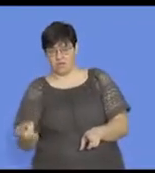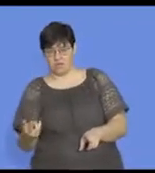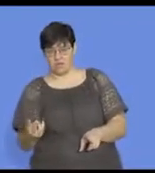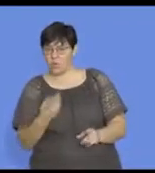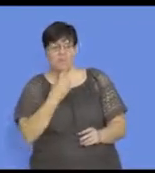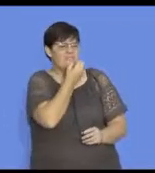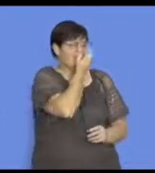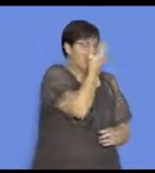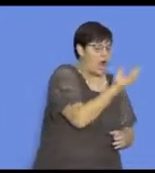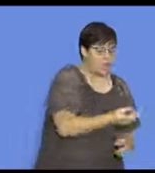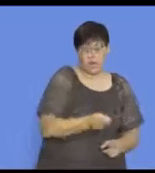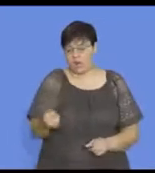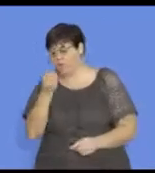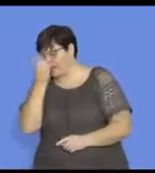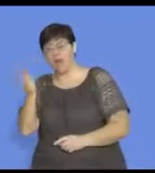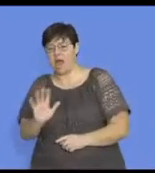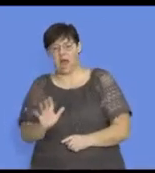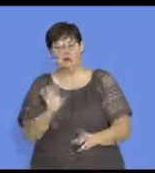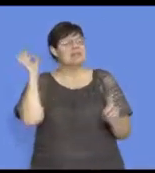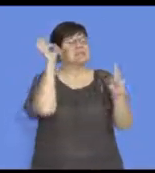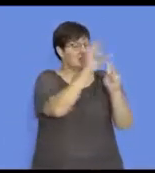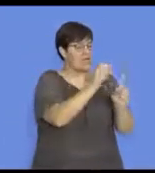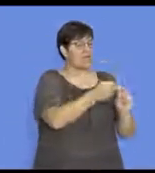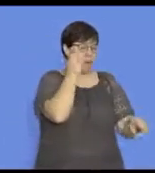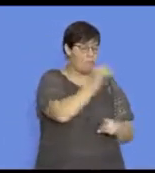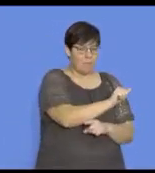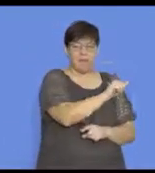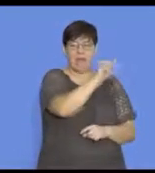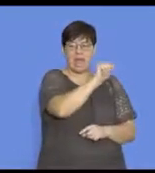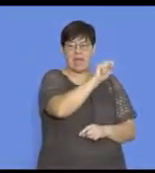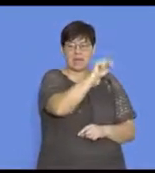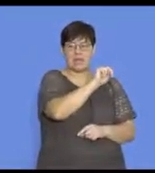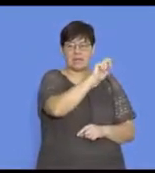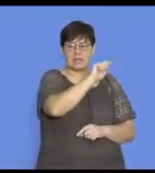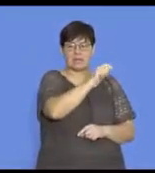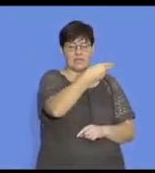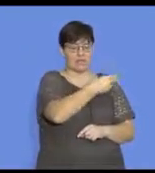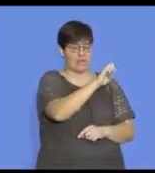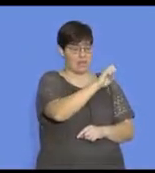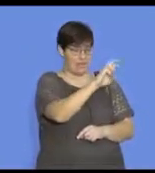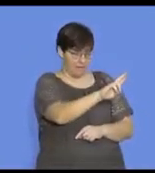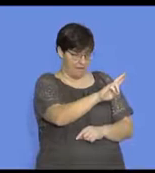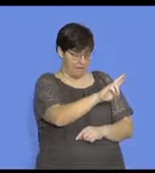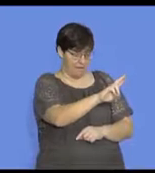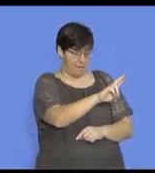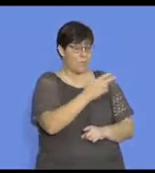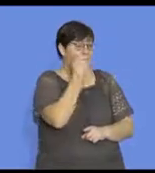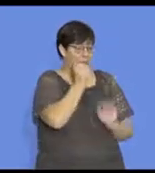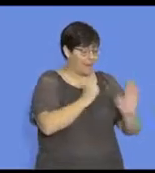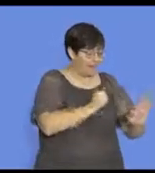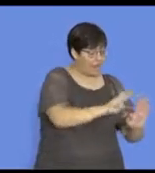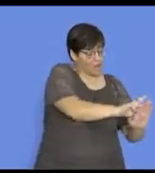flower. Be specific. From the anther, which is the male, of the flower to